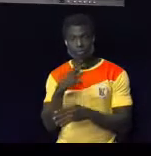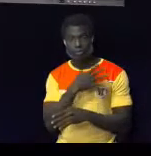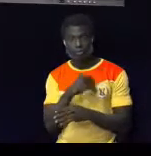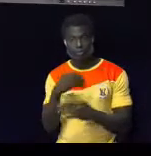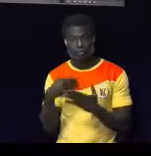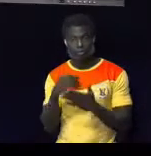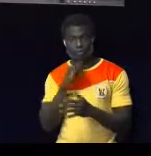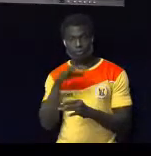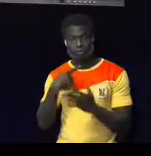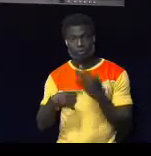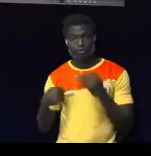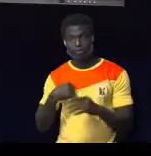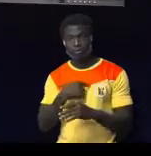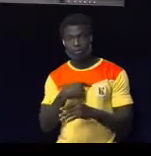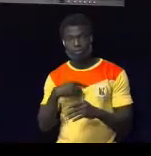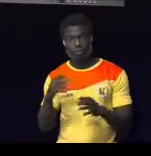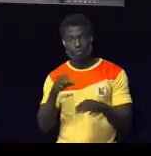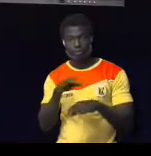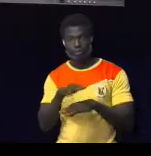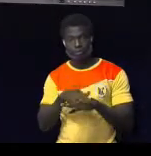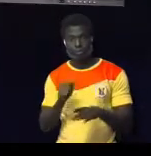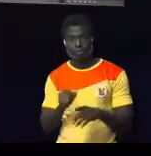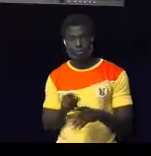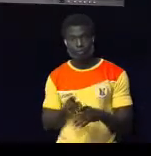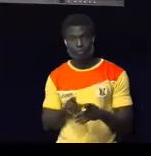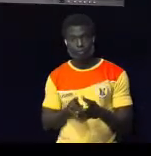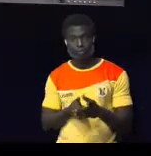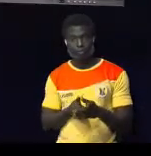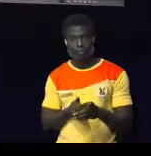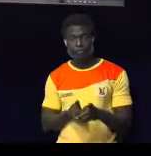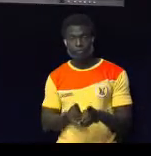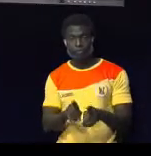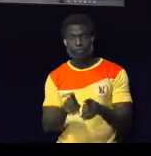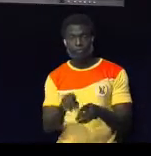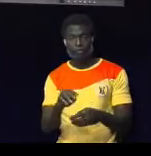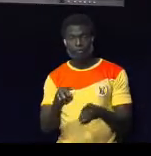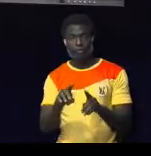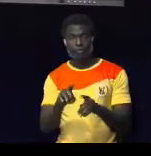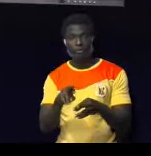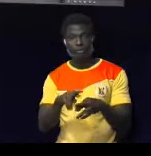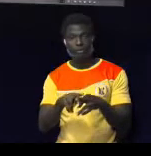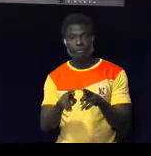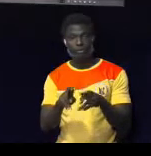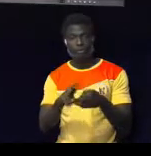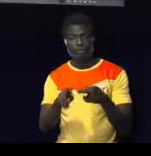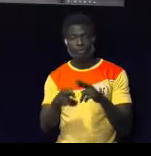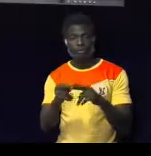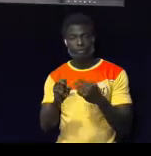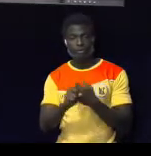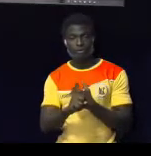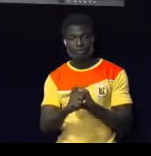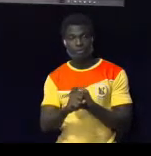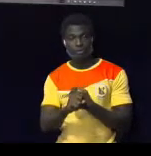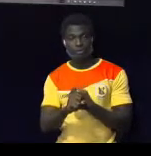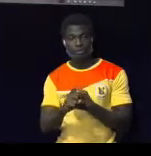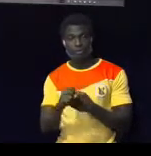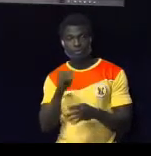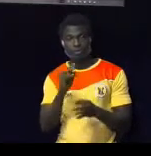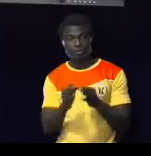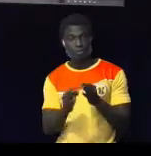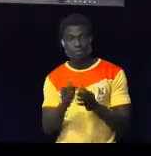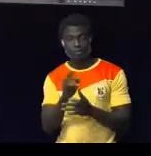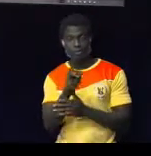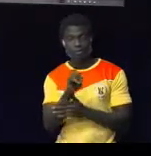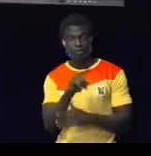and the money is what we call the direct relationship. I mean, they are moving in the same direction at all times,